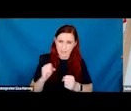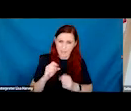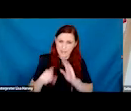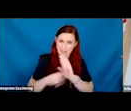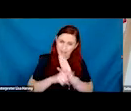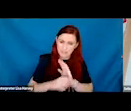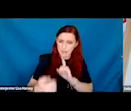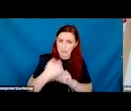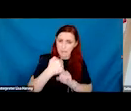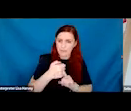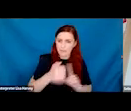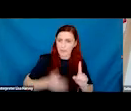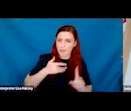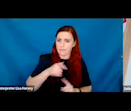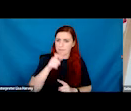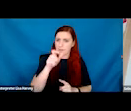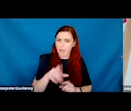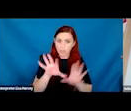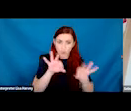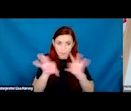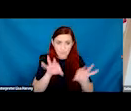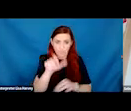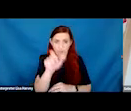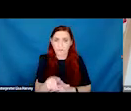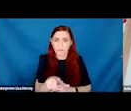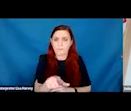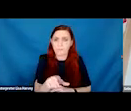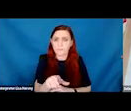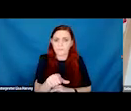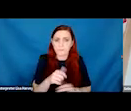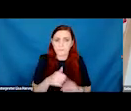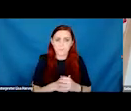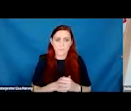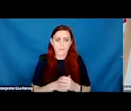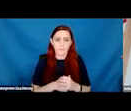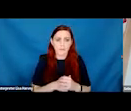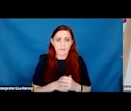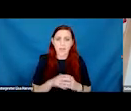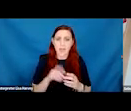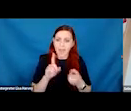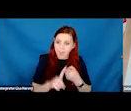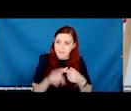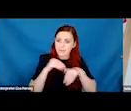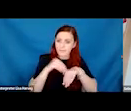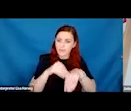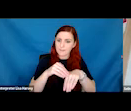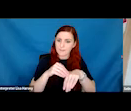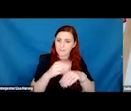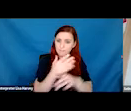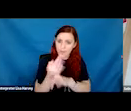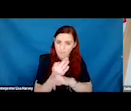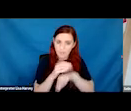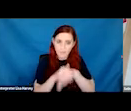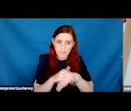choices of people with mobility impairments, and indeed our wider networks of family and friends. The slide you'll see here today is